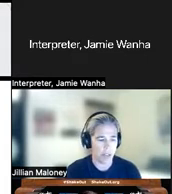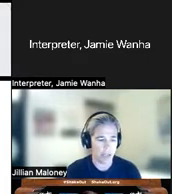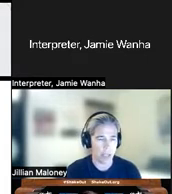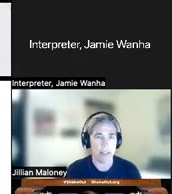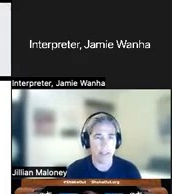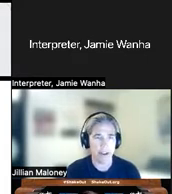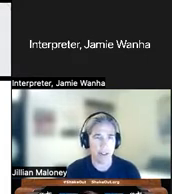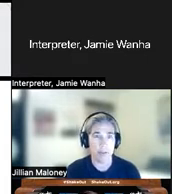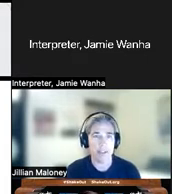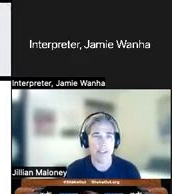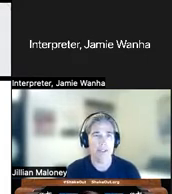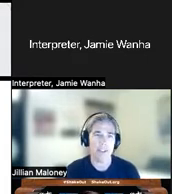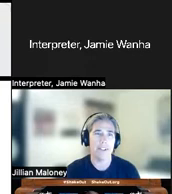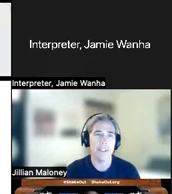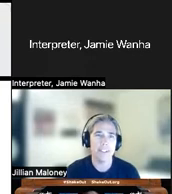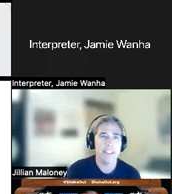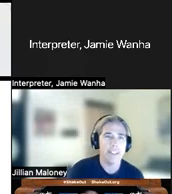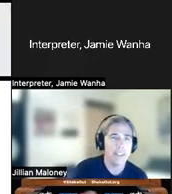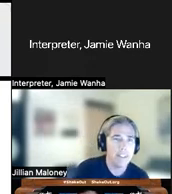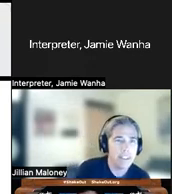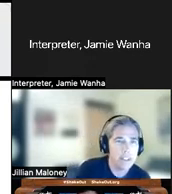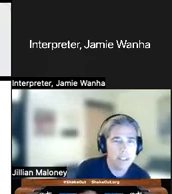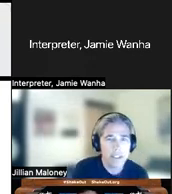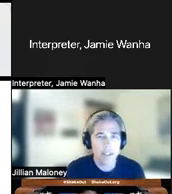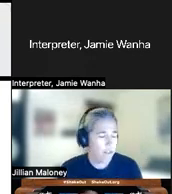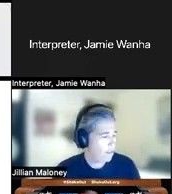there, sorry. I know that was too long.